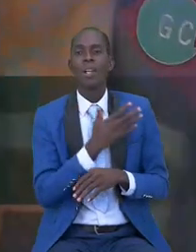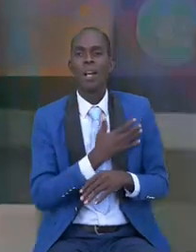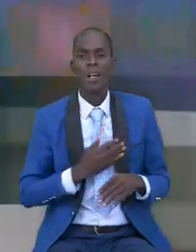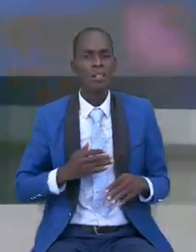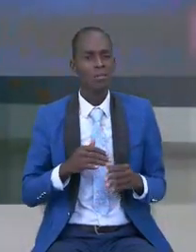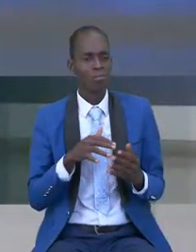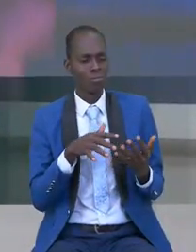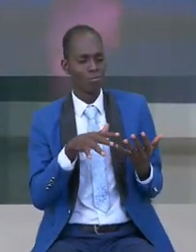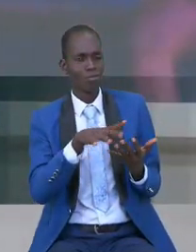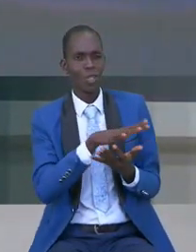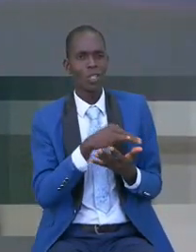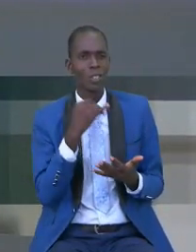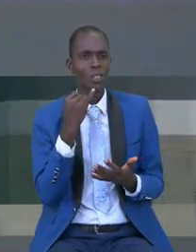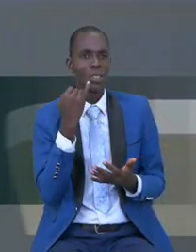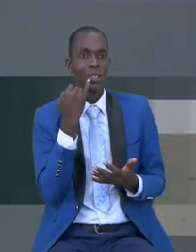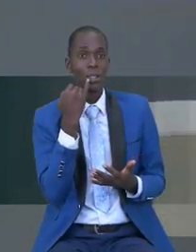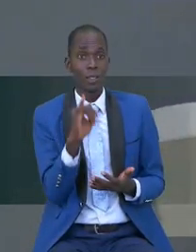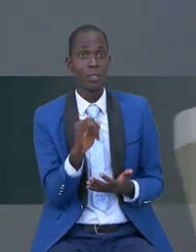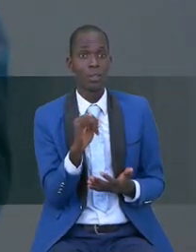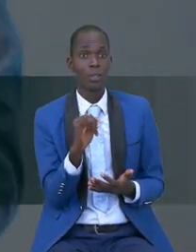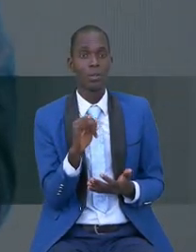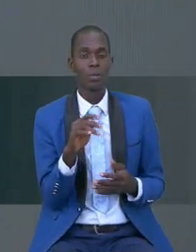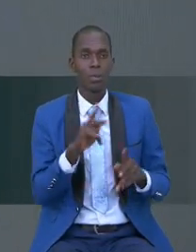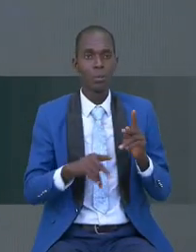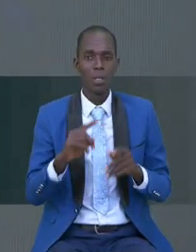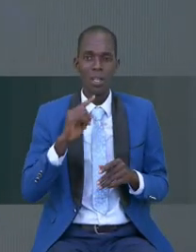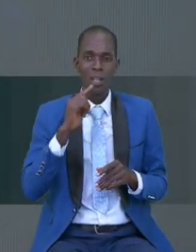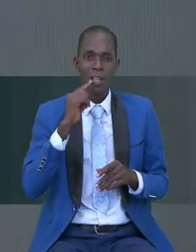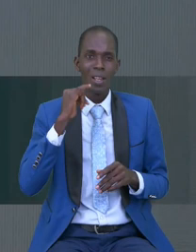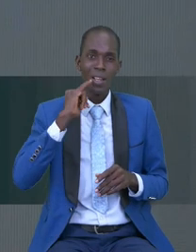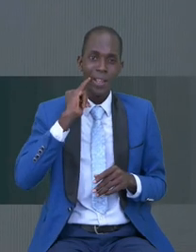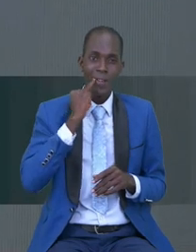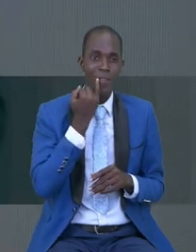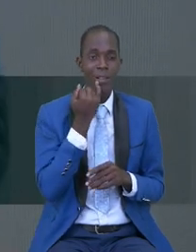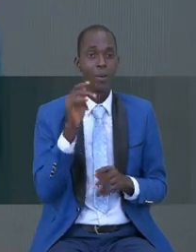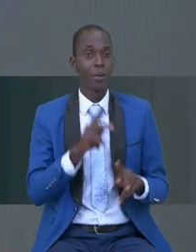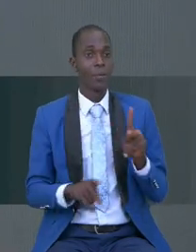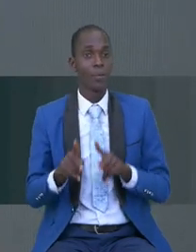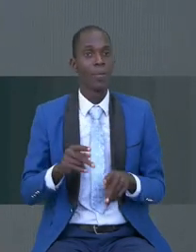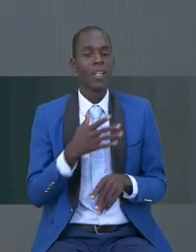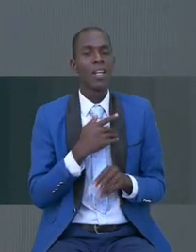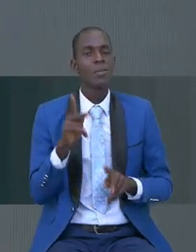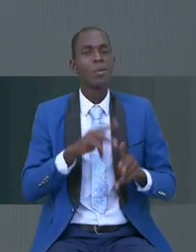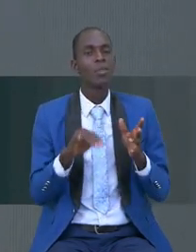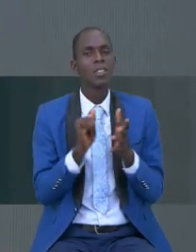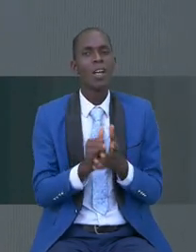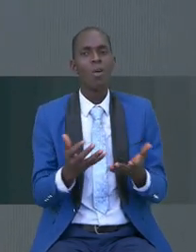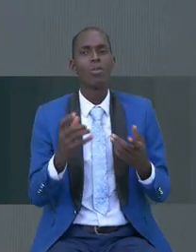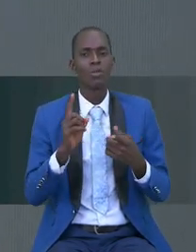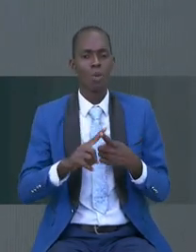people, jealous people, envious people, and the people who wanted to